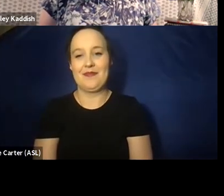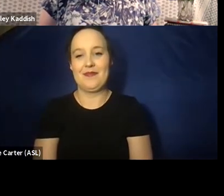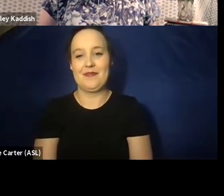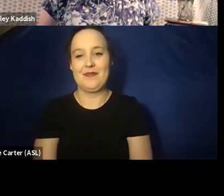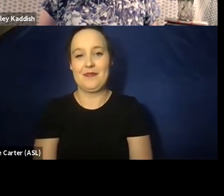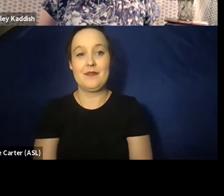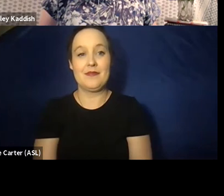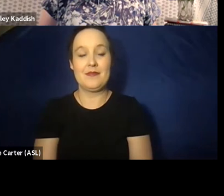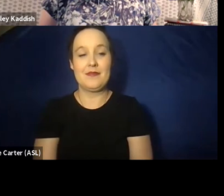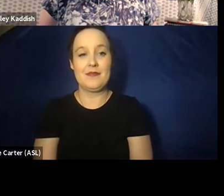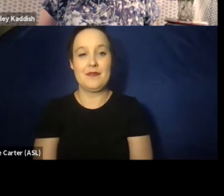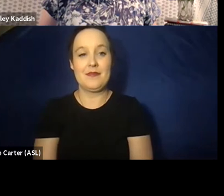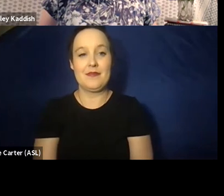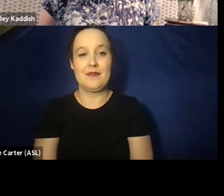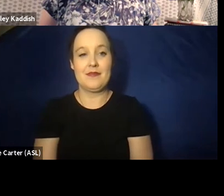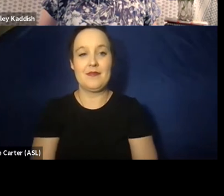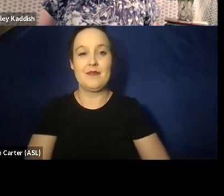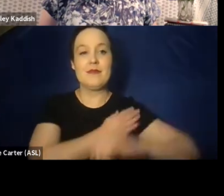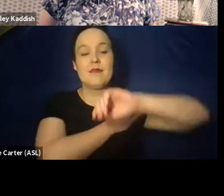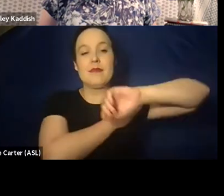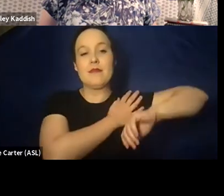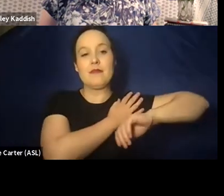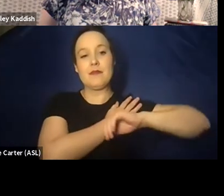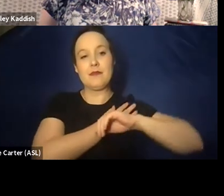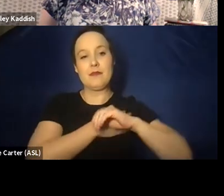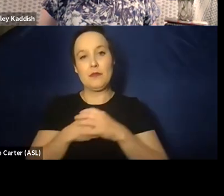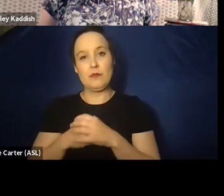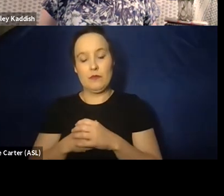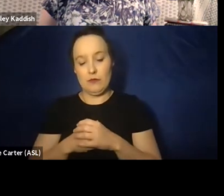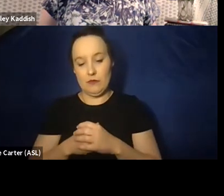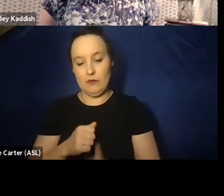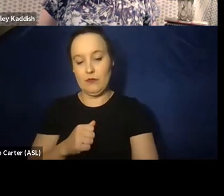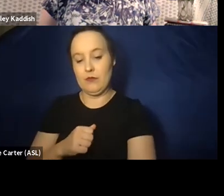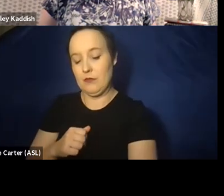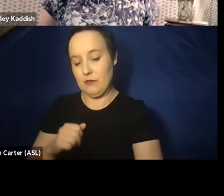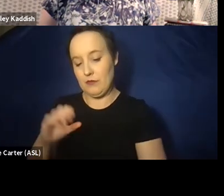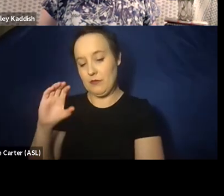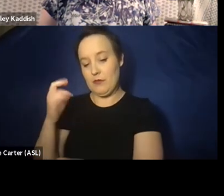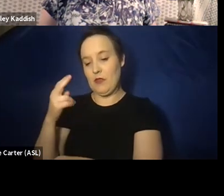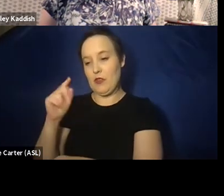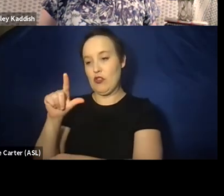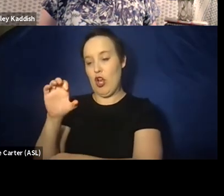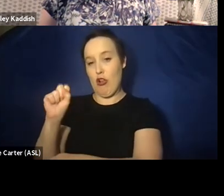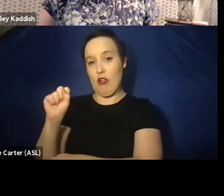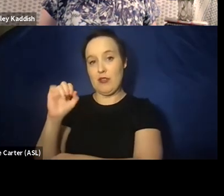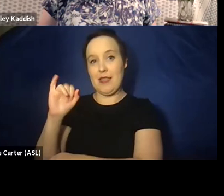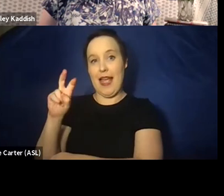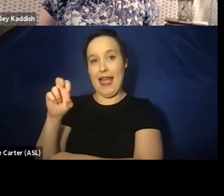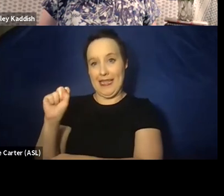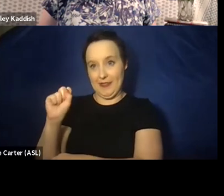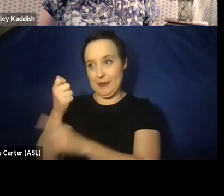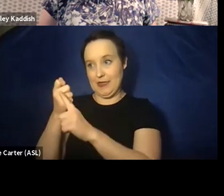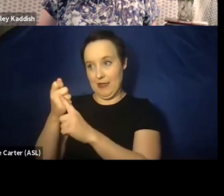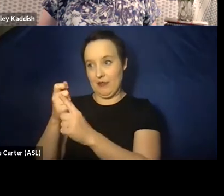course. There's actually an anecdote connected to Charles Ives, who was a composer in the beginning part of the 20th